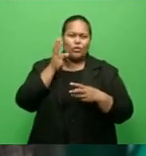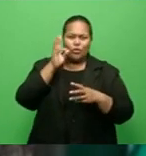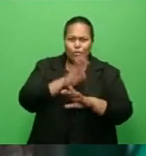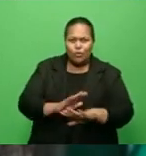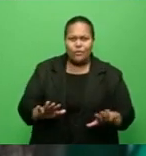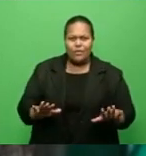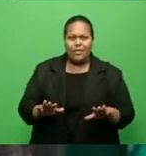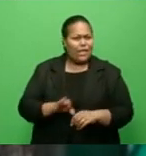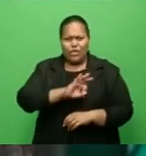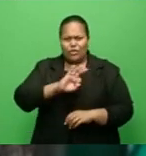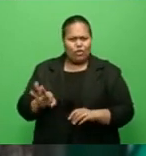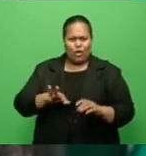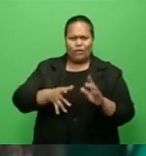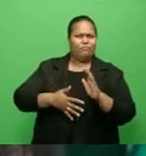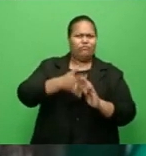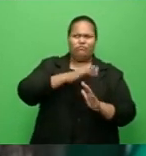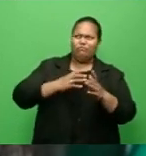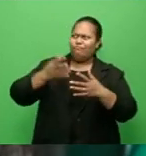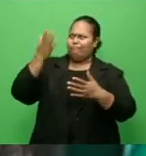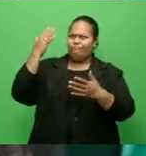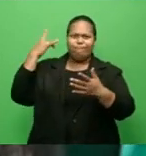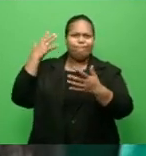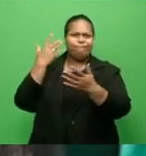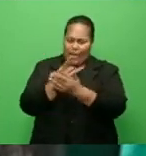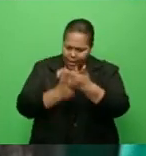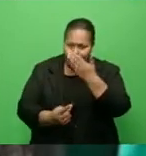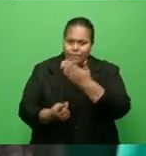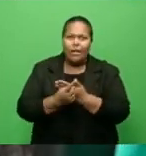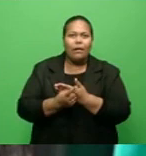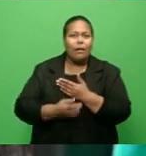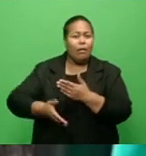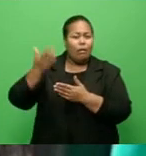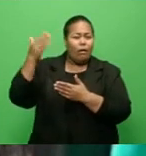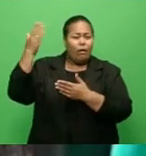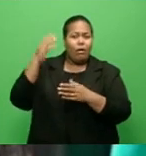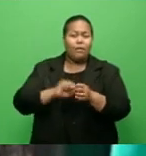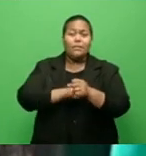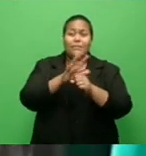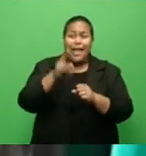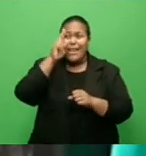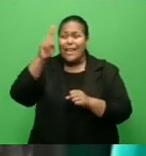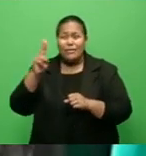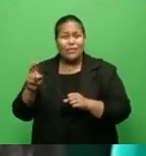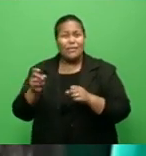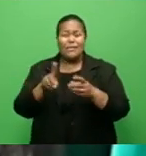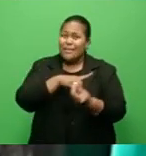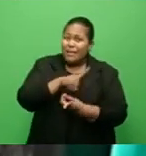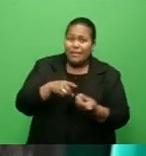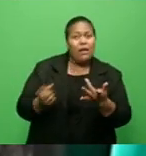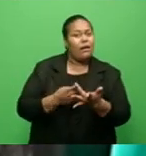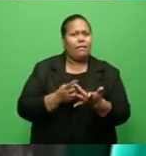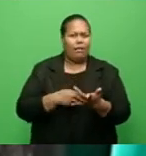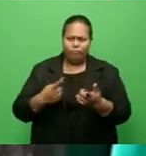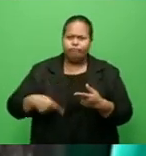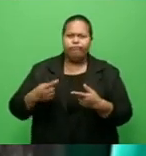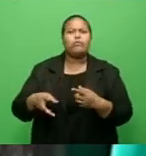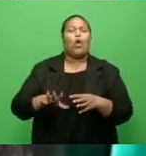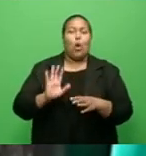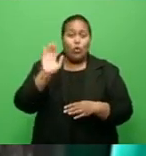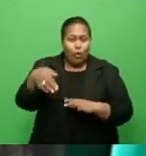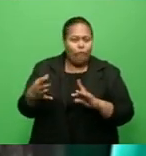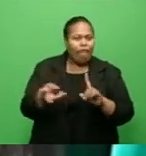police officers, Turangani chorus and youth leaders will become good advocates to end violence against women and children.